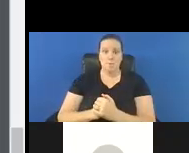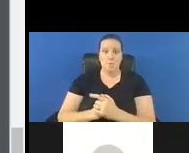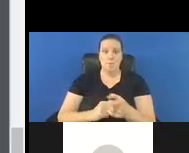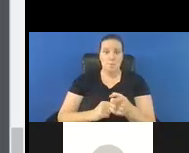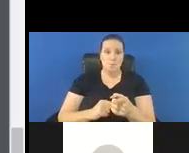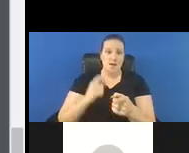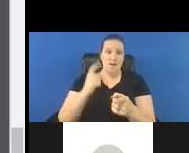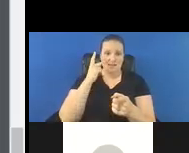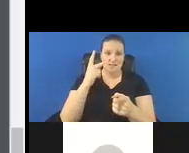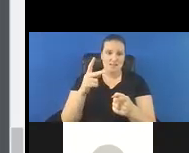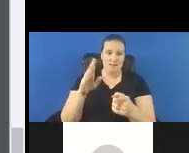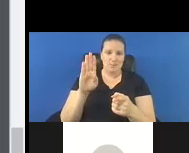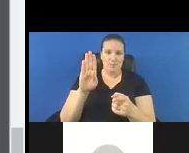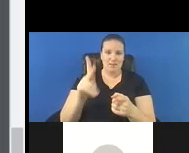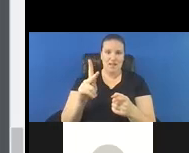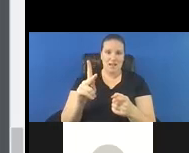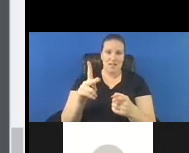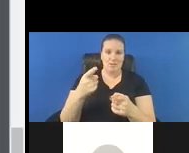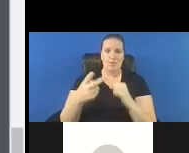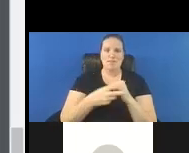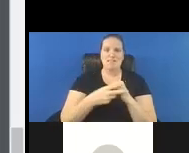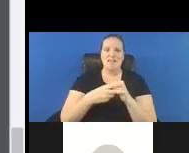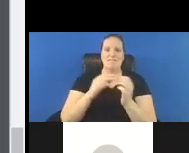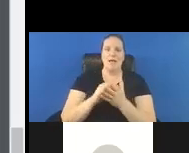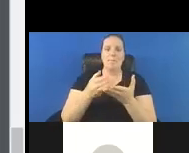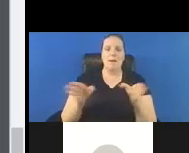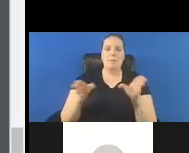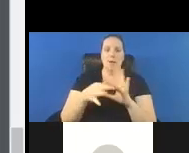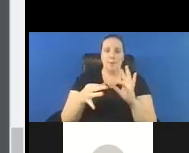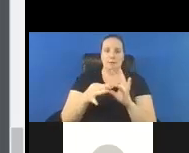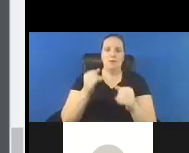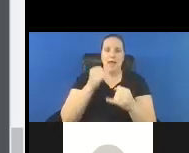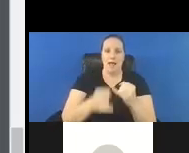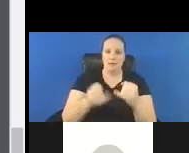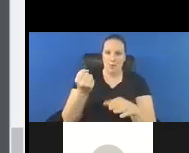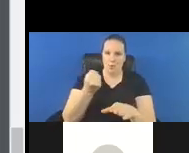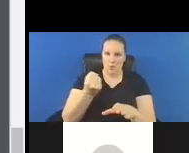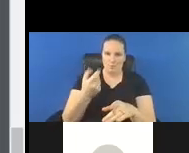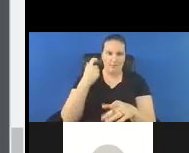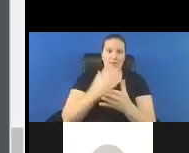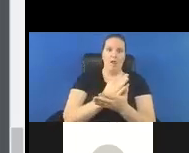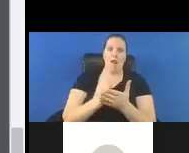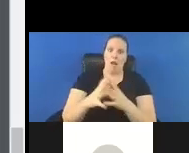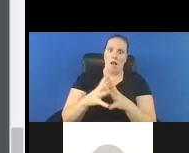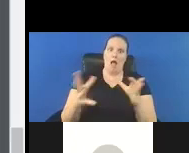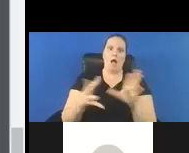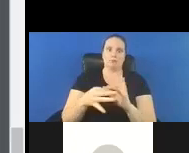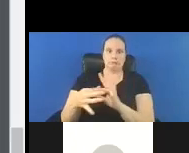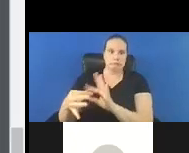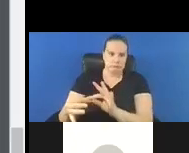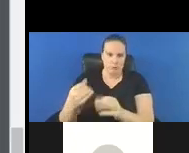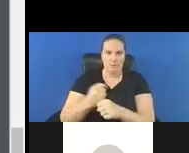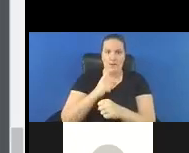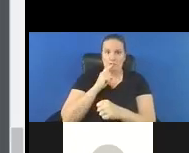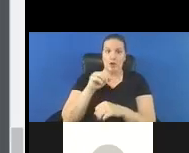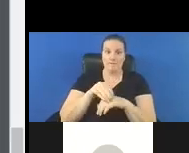And I see, hi, BK. We're going to save public comments to the end just because we have to get through a lot of material and we want to make sure the